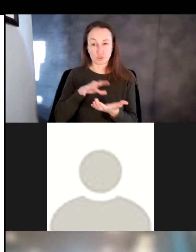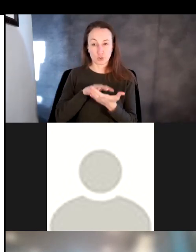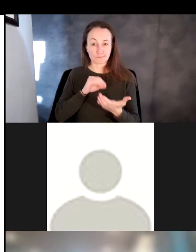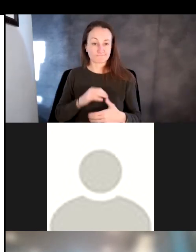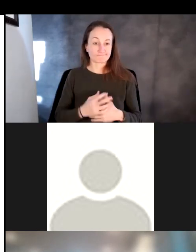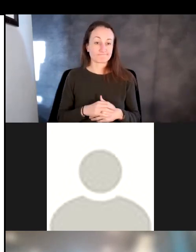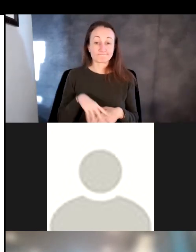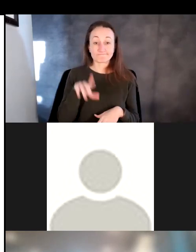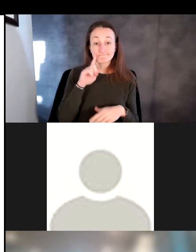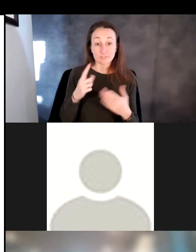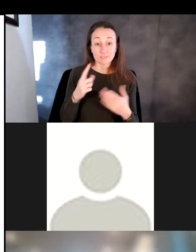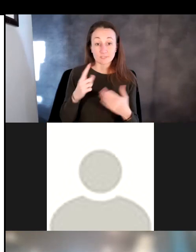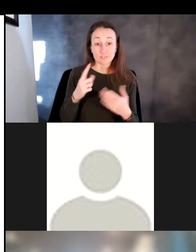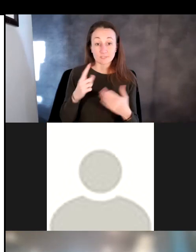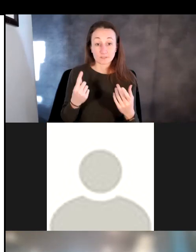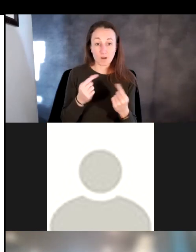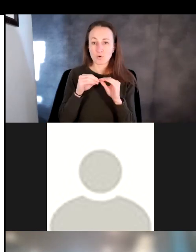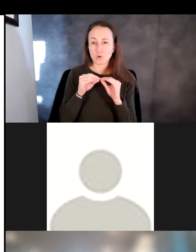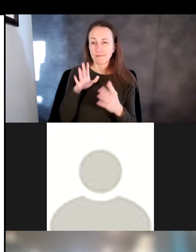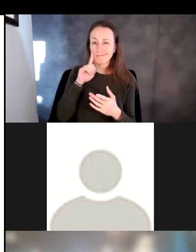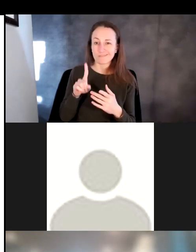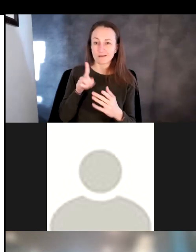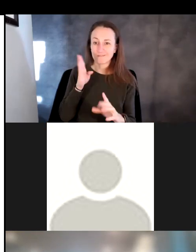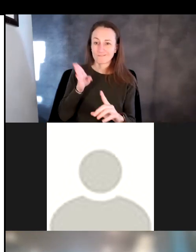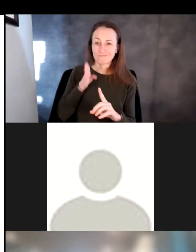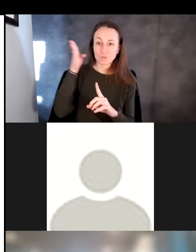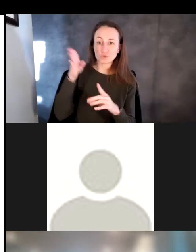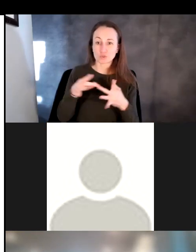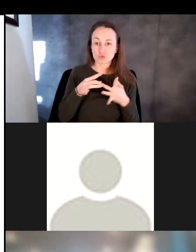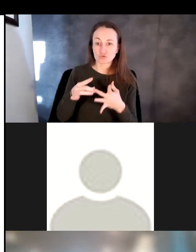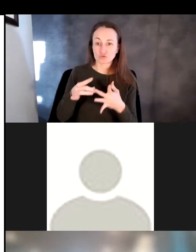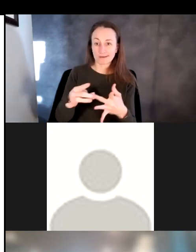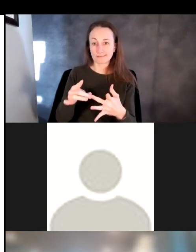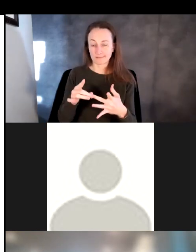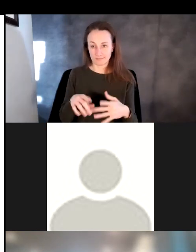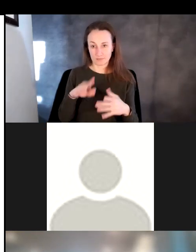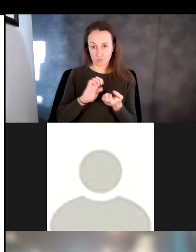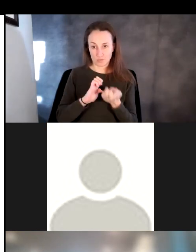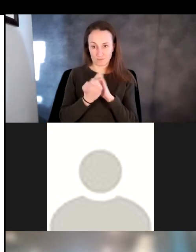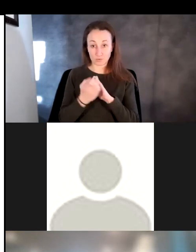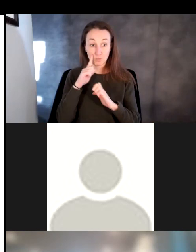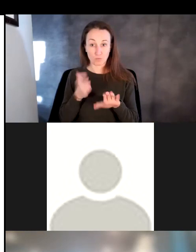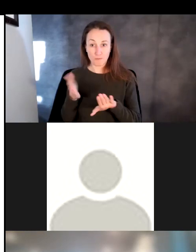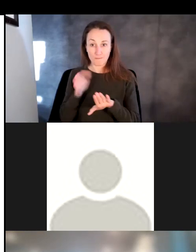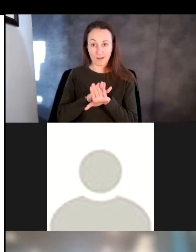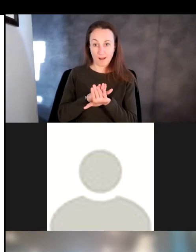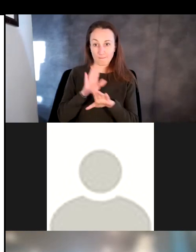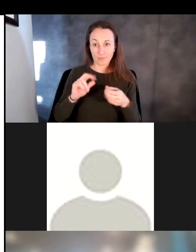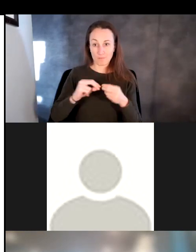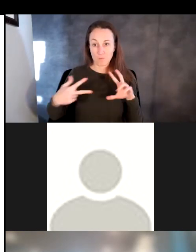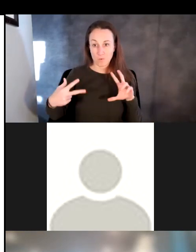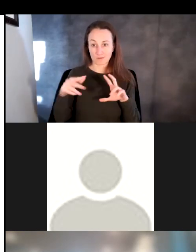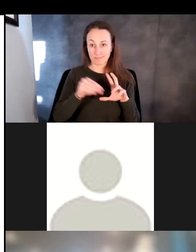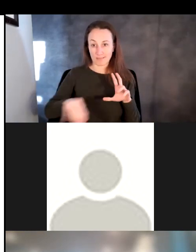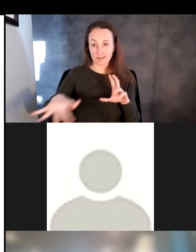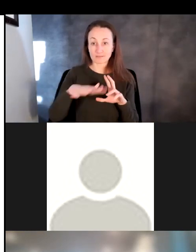to directed evolution. And what we're going to try and do with machine learning is actually map the protein fitness landscape. So for instance, we're going to select